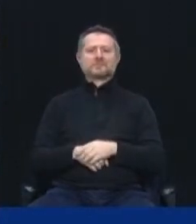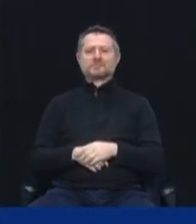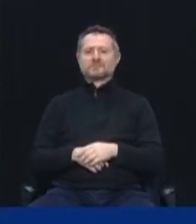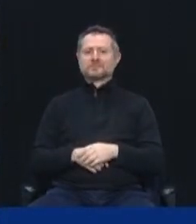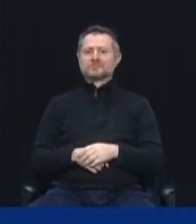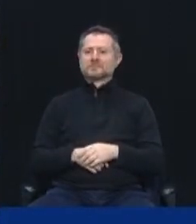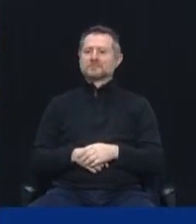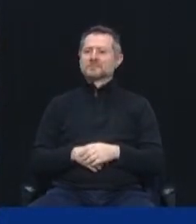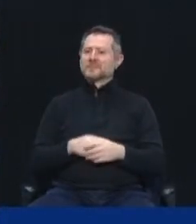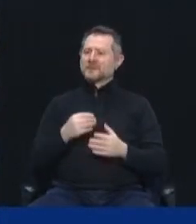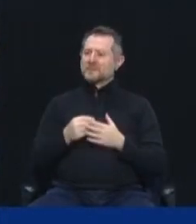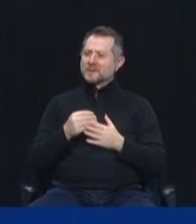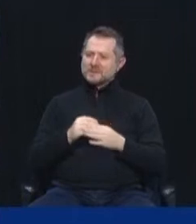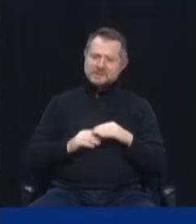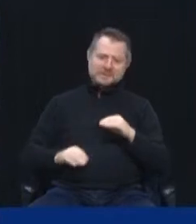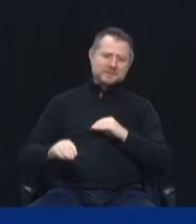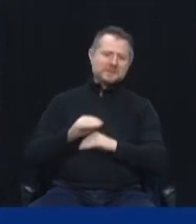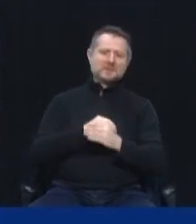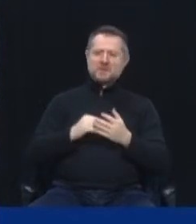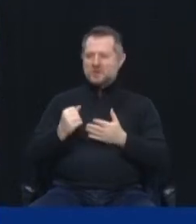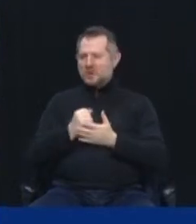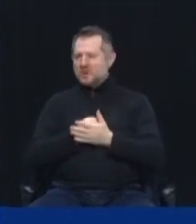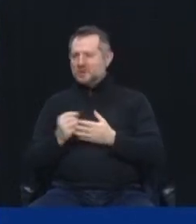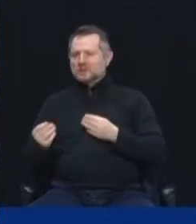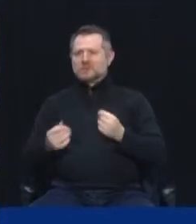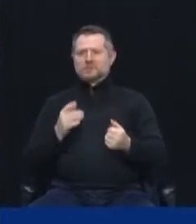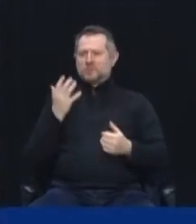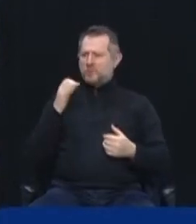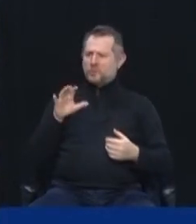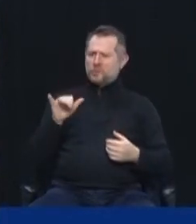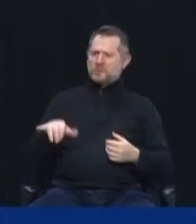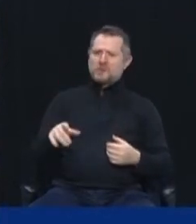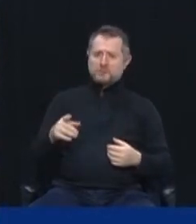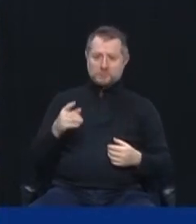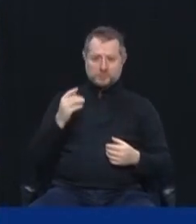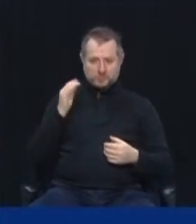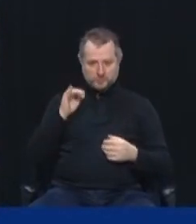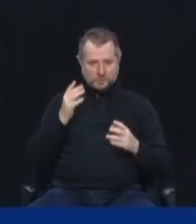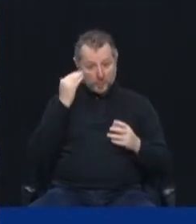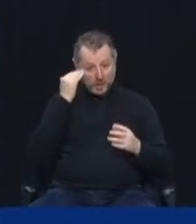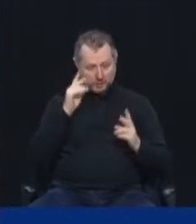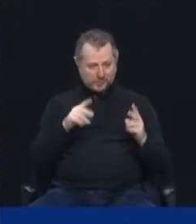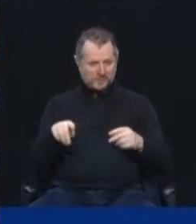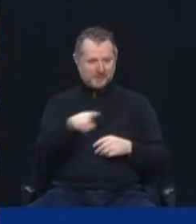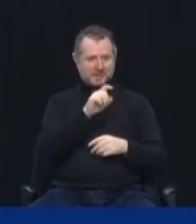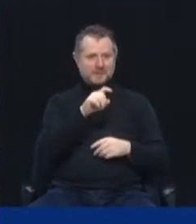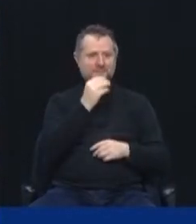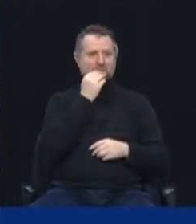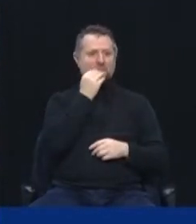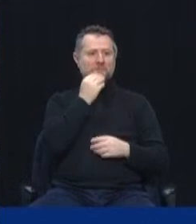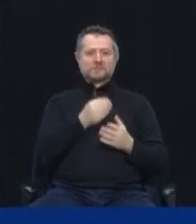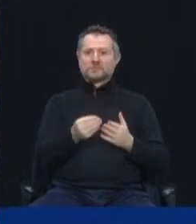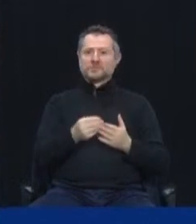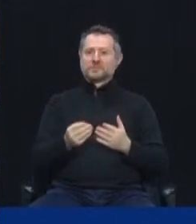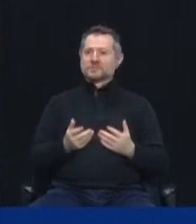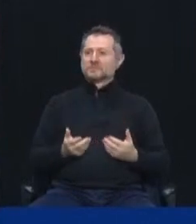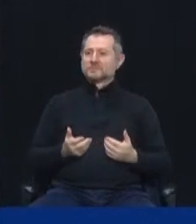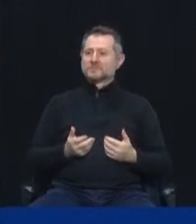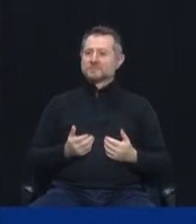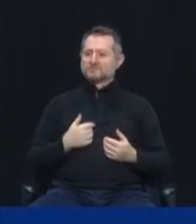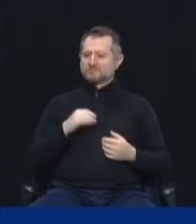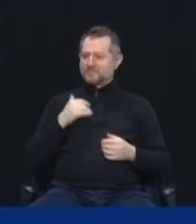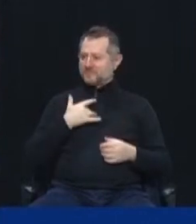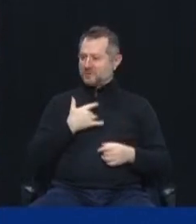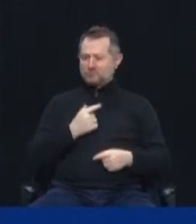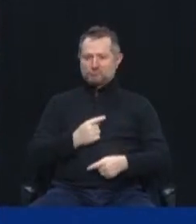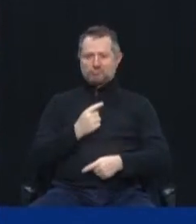money and credit cards. Why did they do this? Because people had to eat. People had to eat, and it was the right thing to